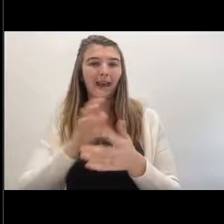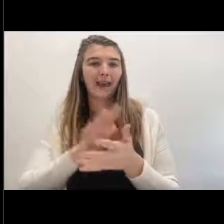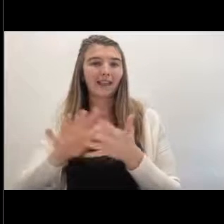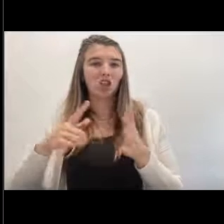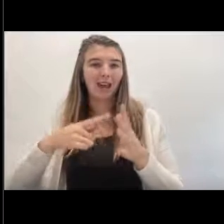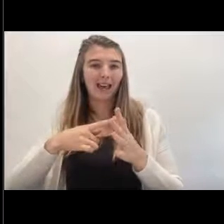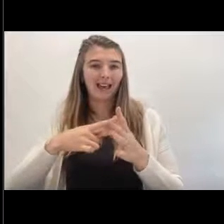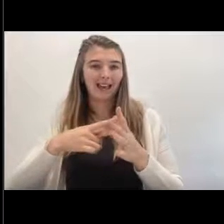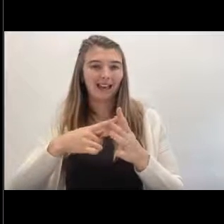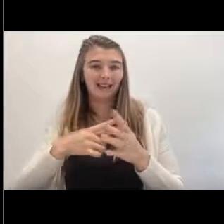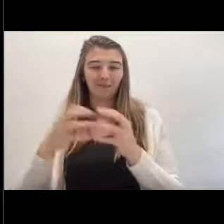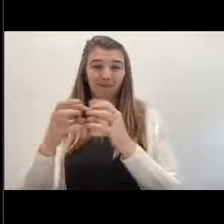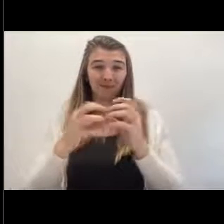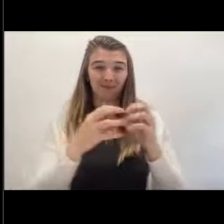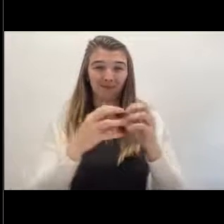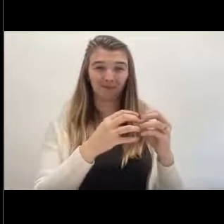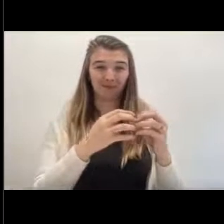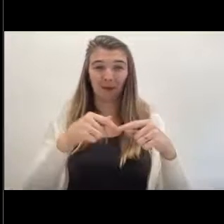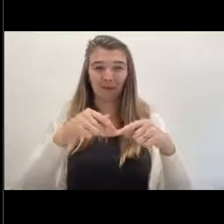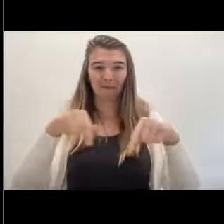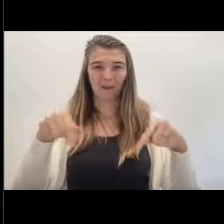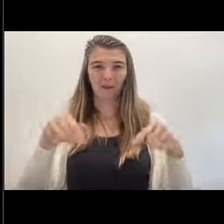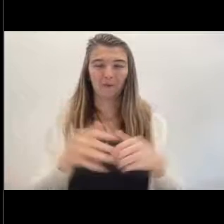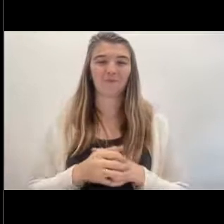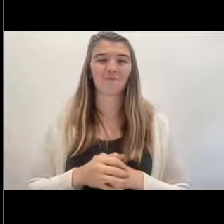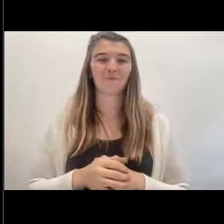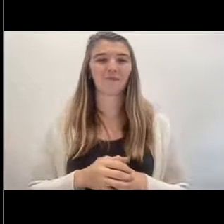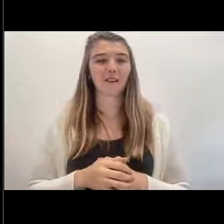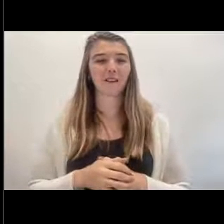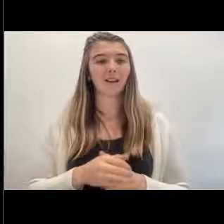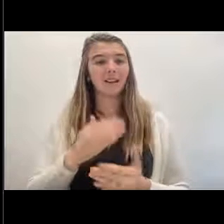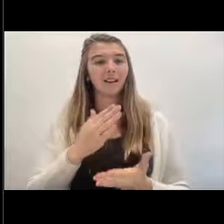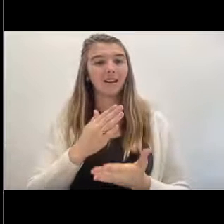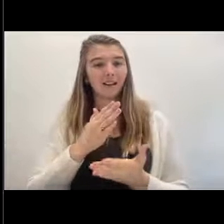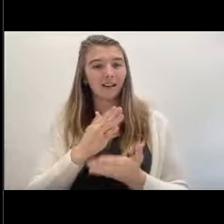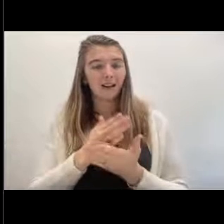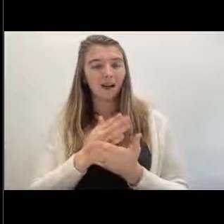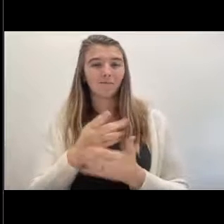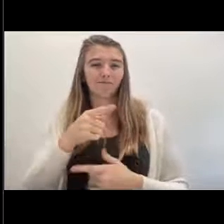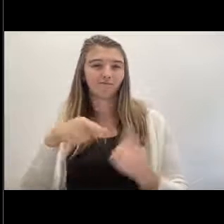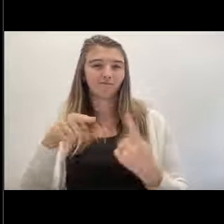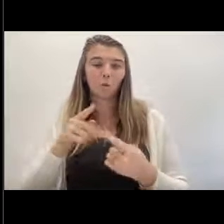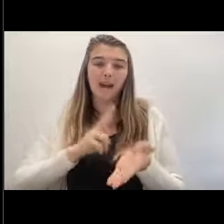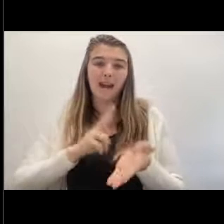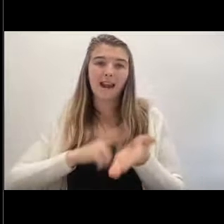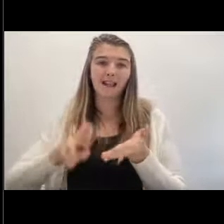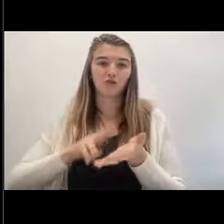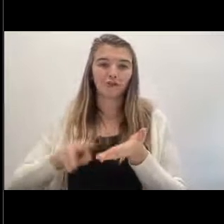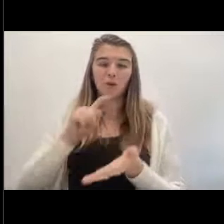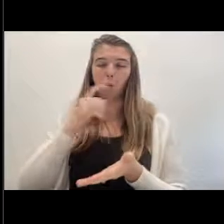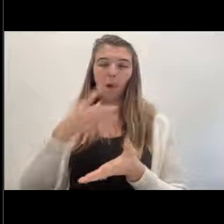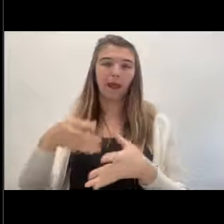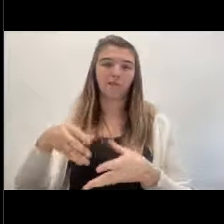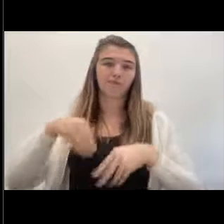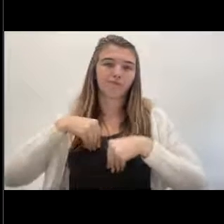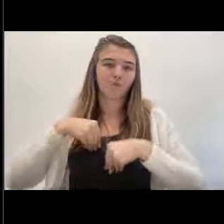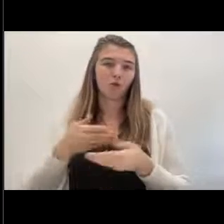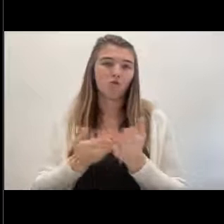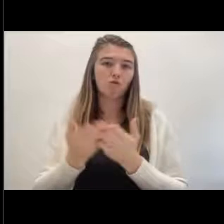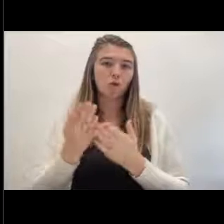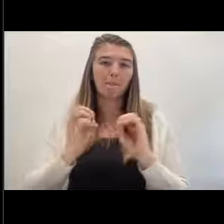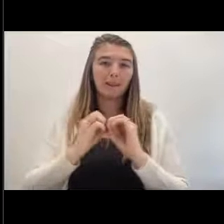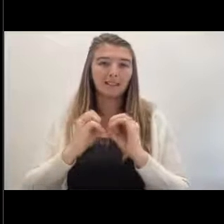are biological esters, polyesters, that are naturally accumulated by a lot of bacteria. Similarly to us, the way